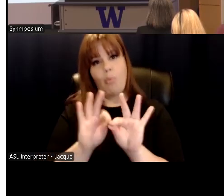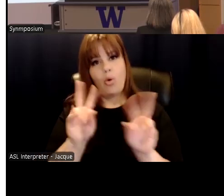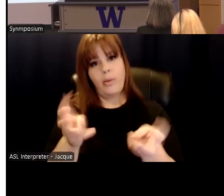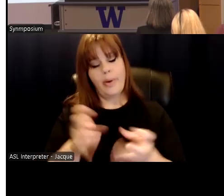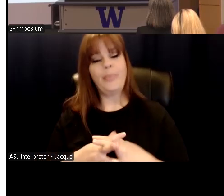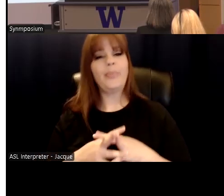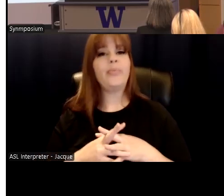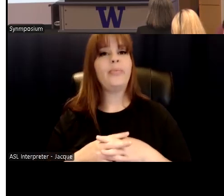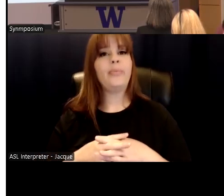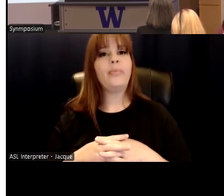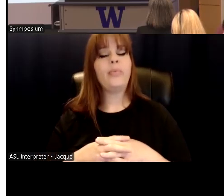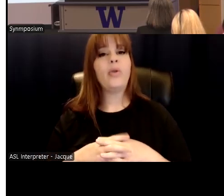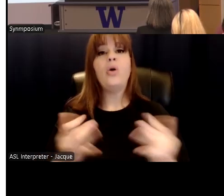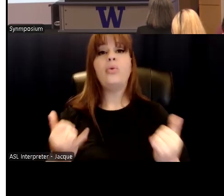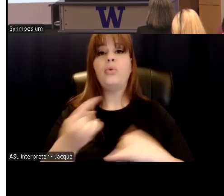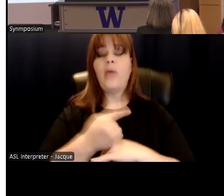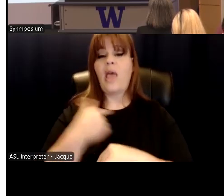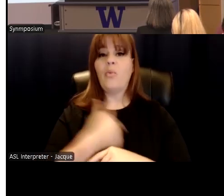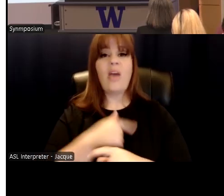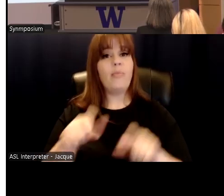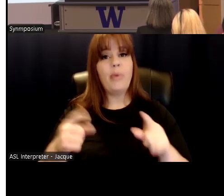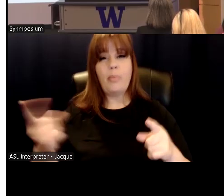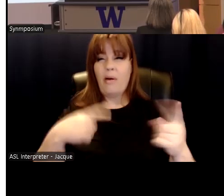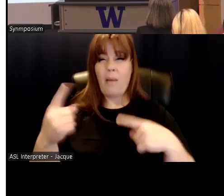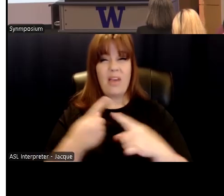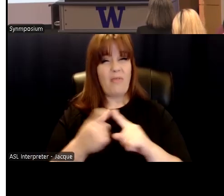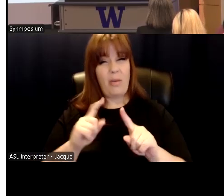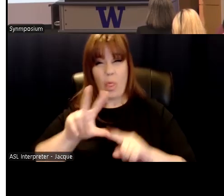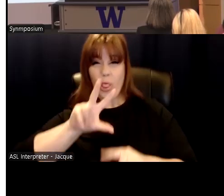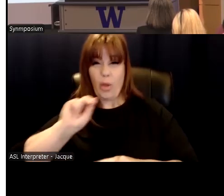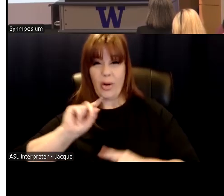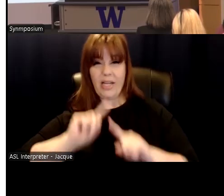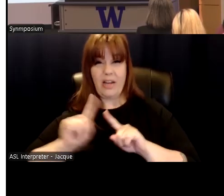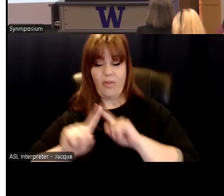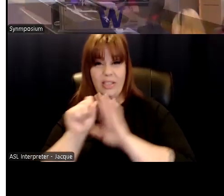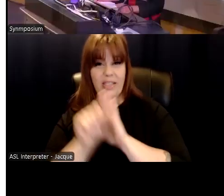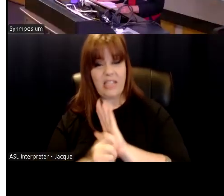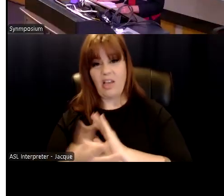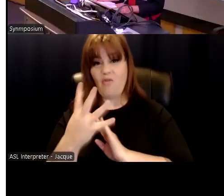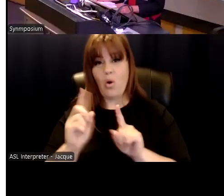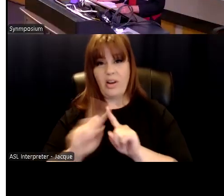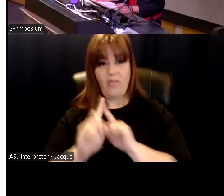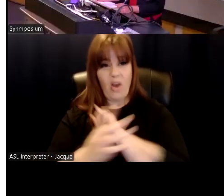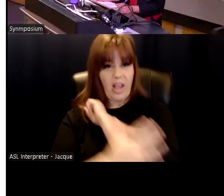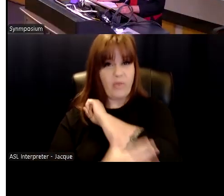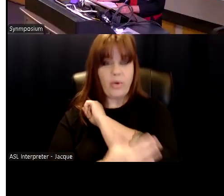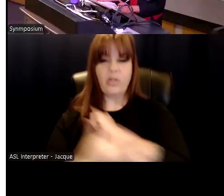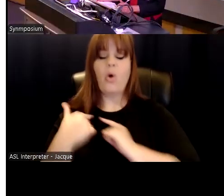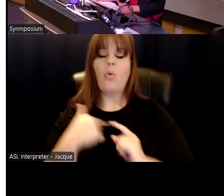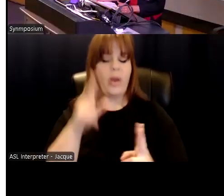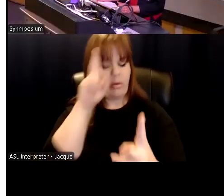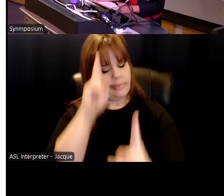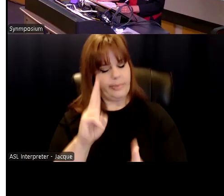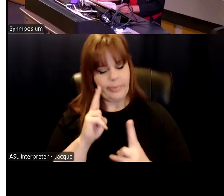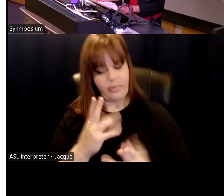Today we have attendees from 30 states and 4 different countries, and we are very honored for